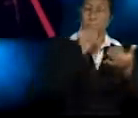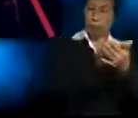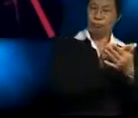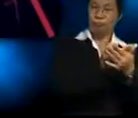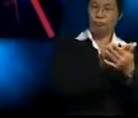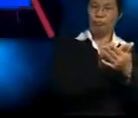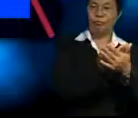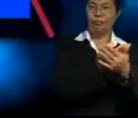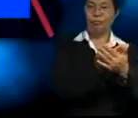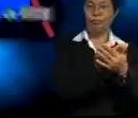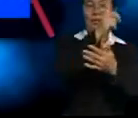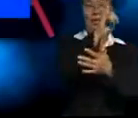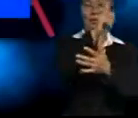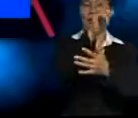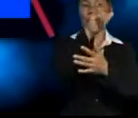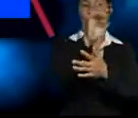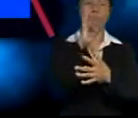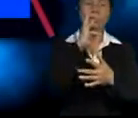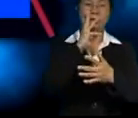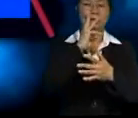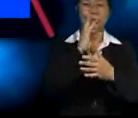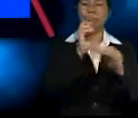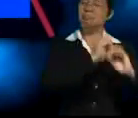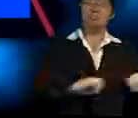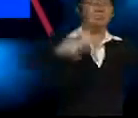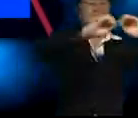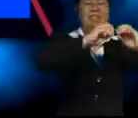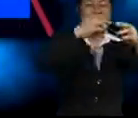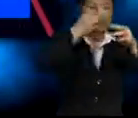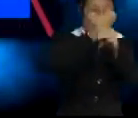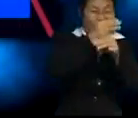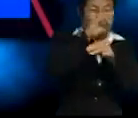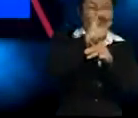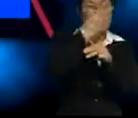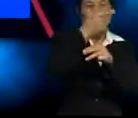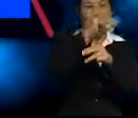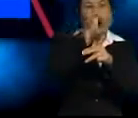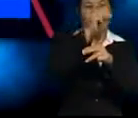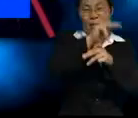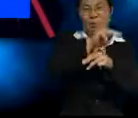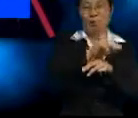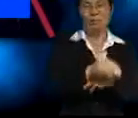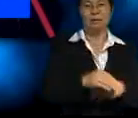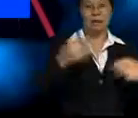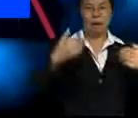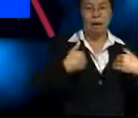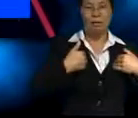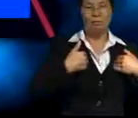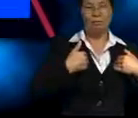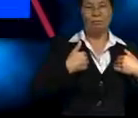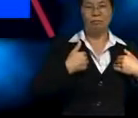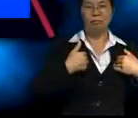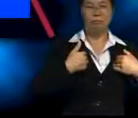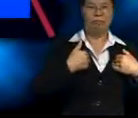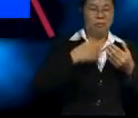Advantages. Distilled water is free from microorganisms. Distilled water is also